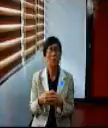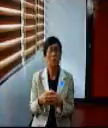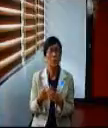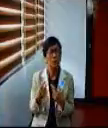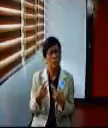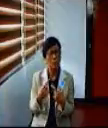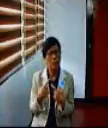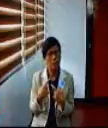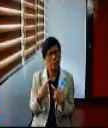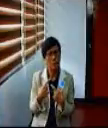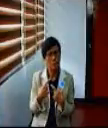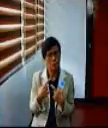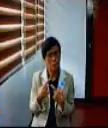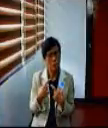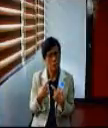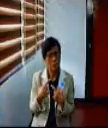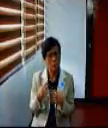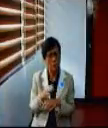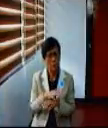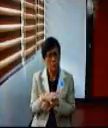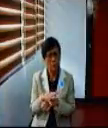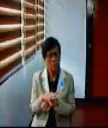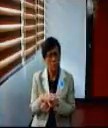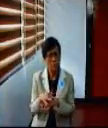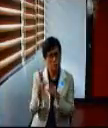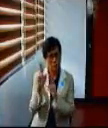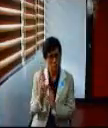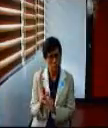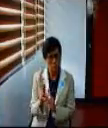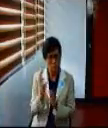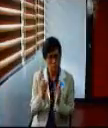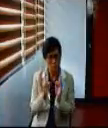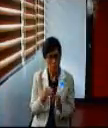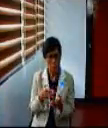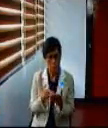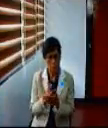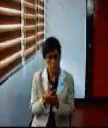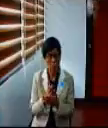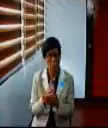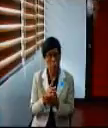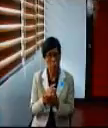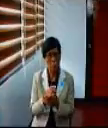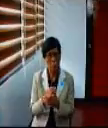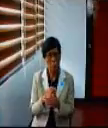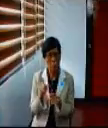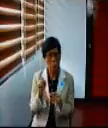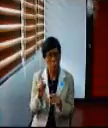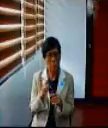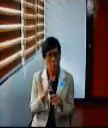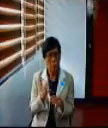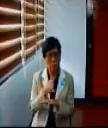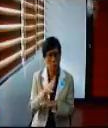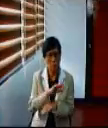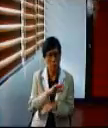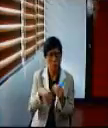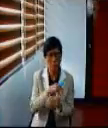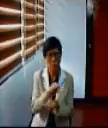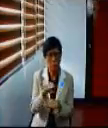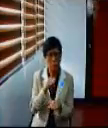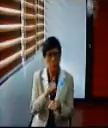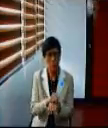the view that effective respect for human rights involves meaningful engagement across all the stakeholders.